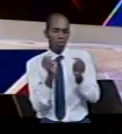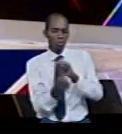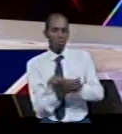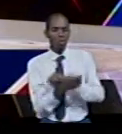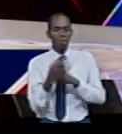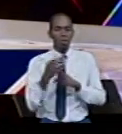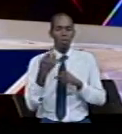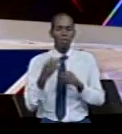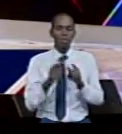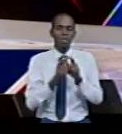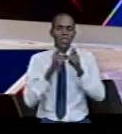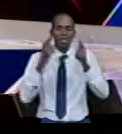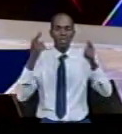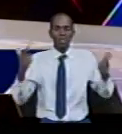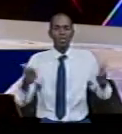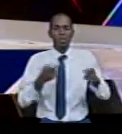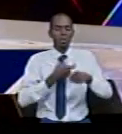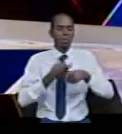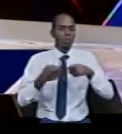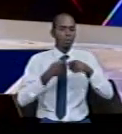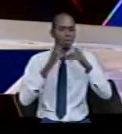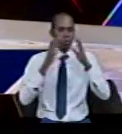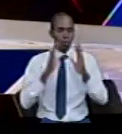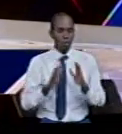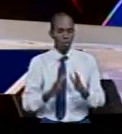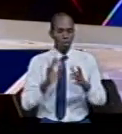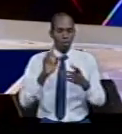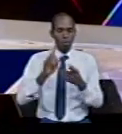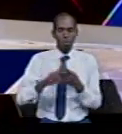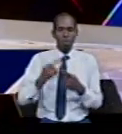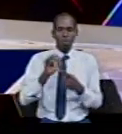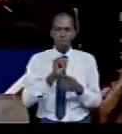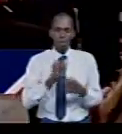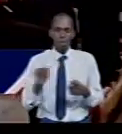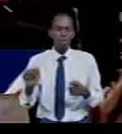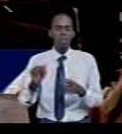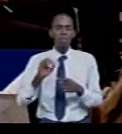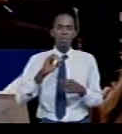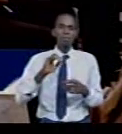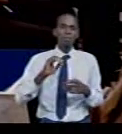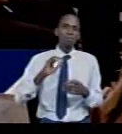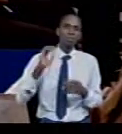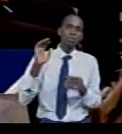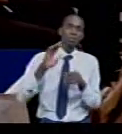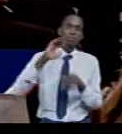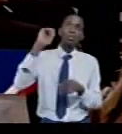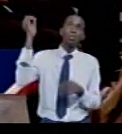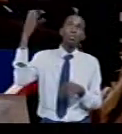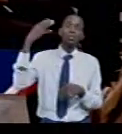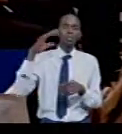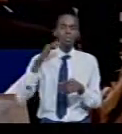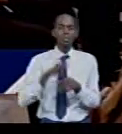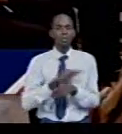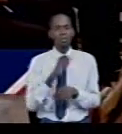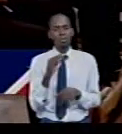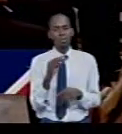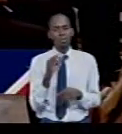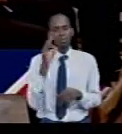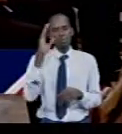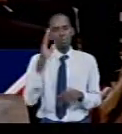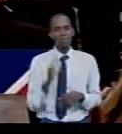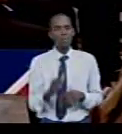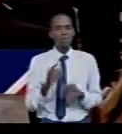great persecutor to a gracious preacher. Persecutor, preacher,